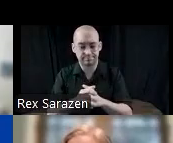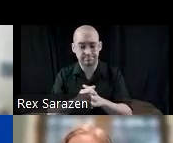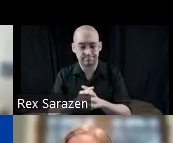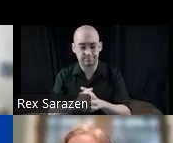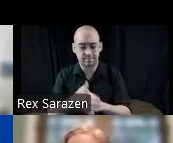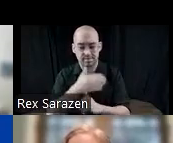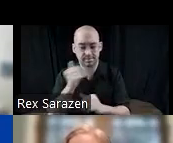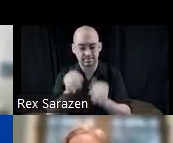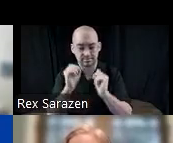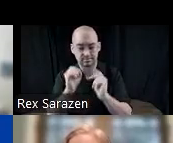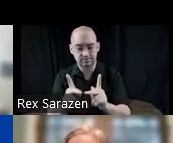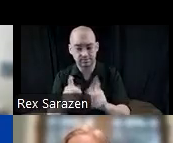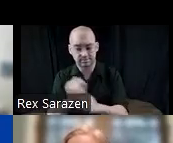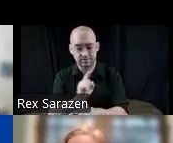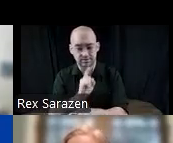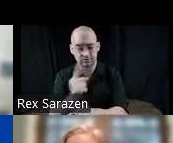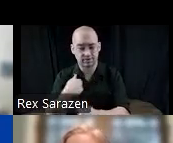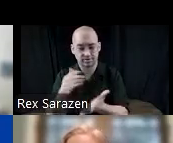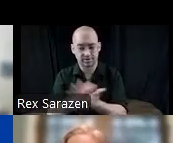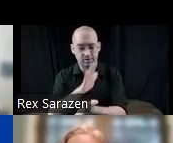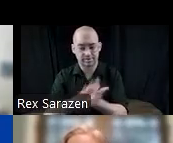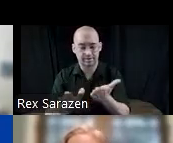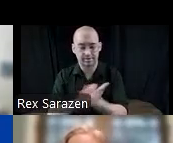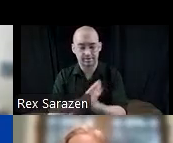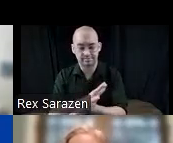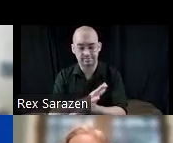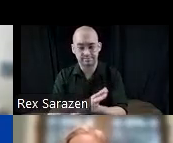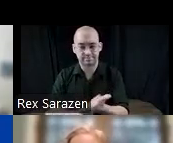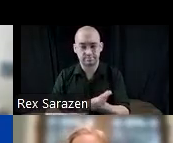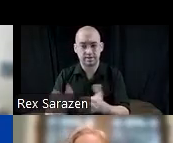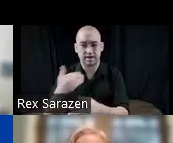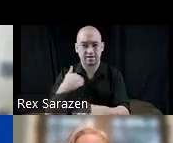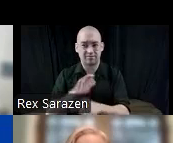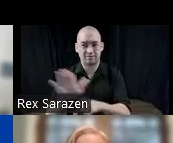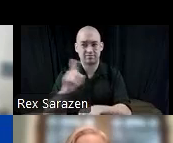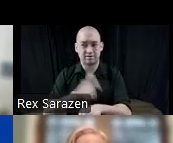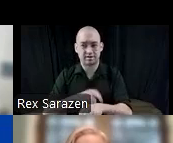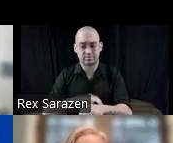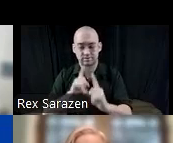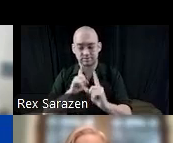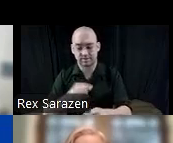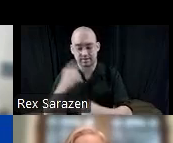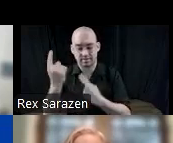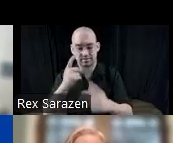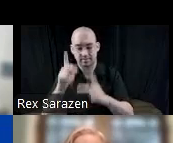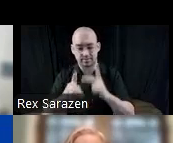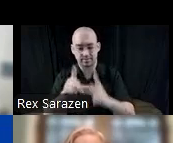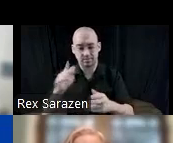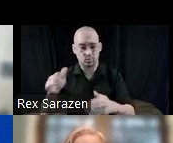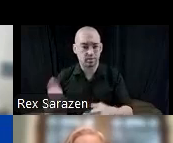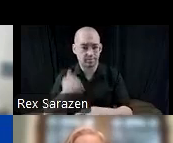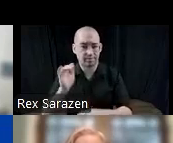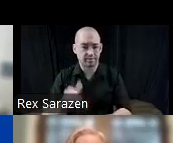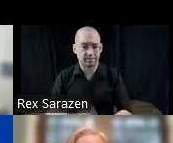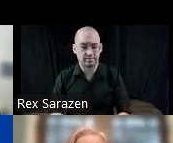to make sure we had the document and knew the timelines to respond. I think people would really welcome that. So just for your